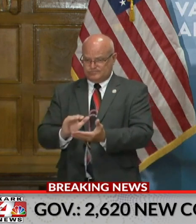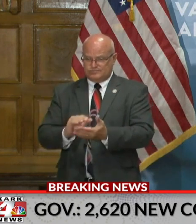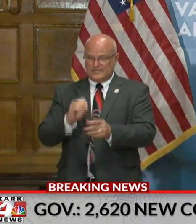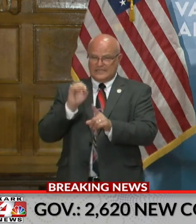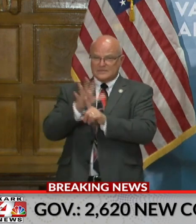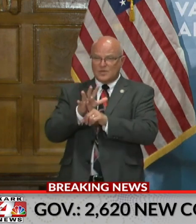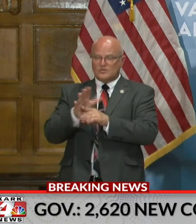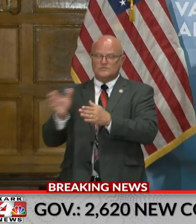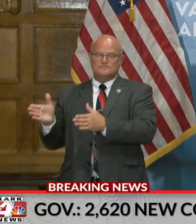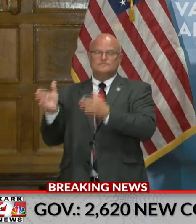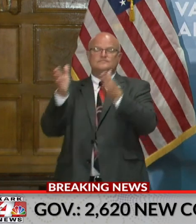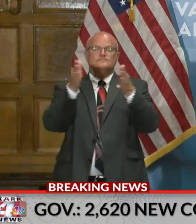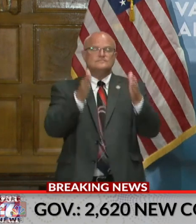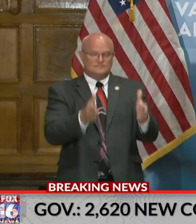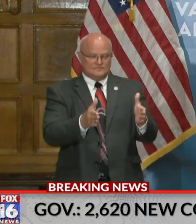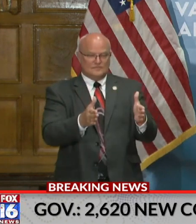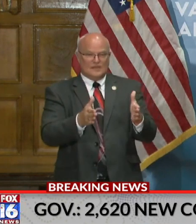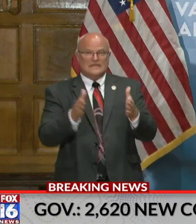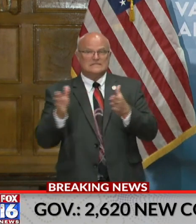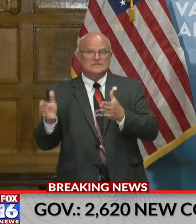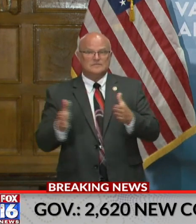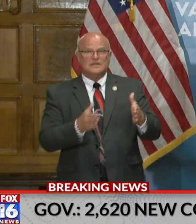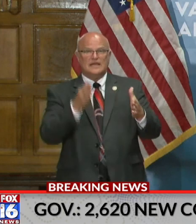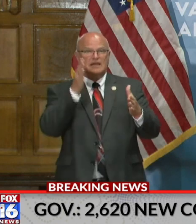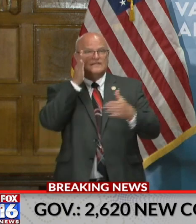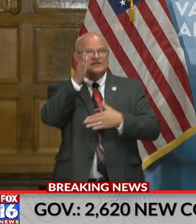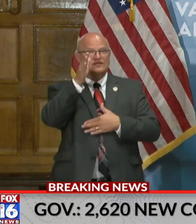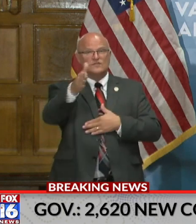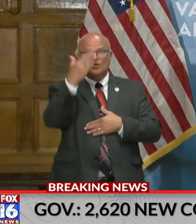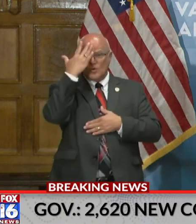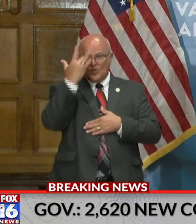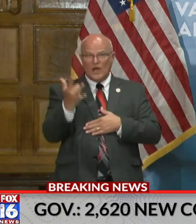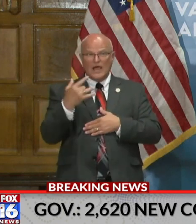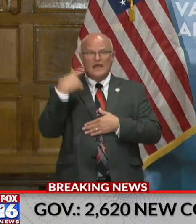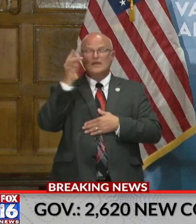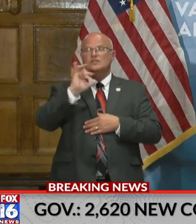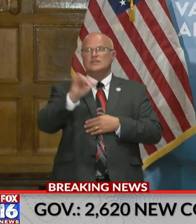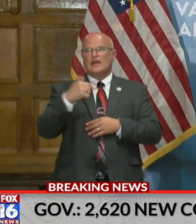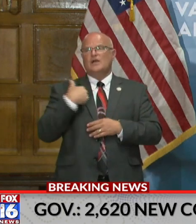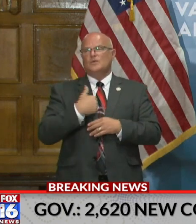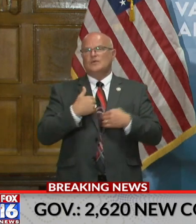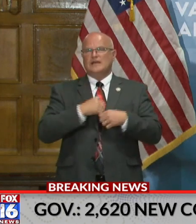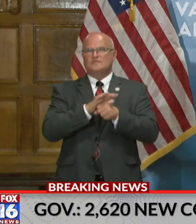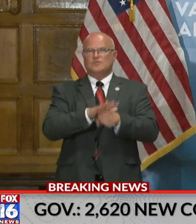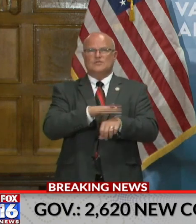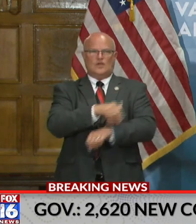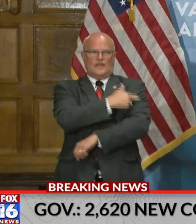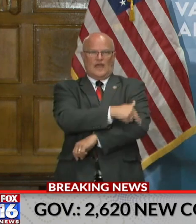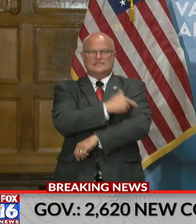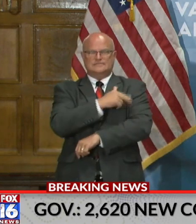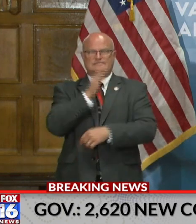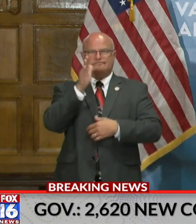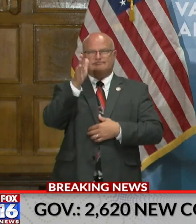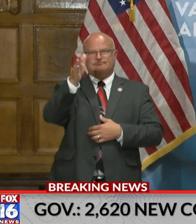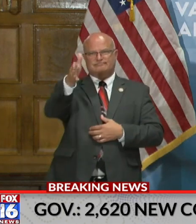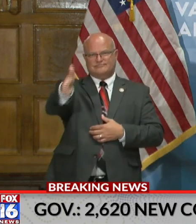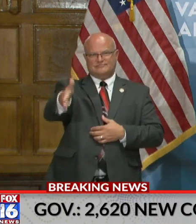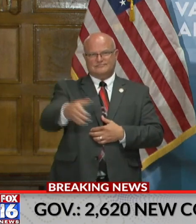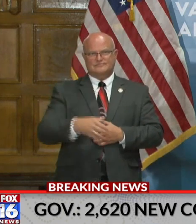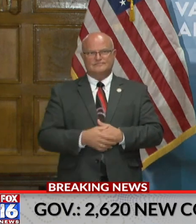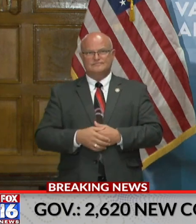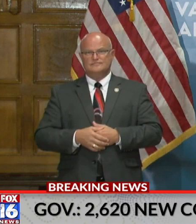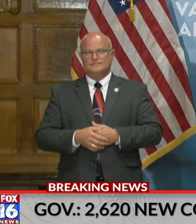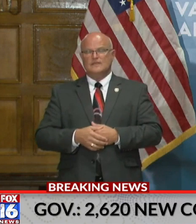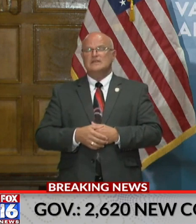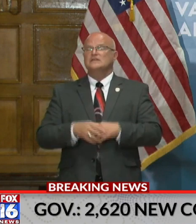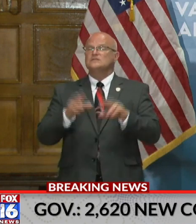but also to plan ahead because it looks like we're going to have pressure on the hospitals for some time.